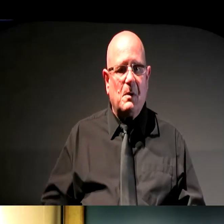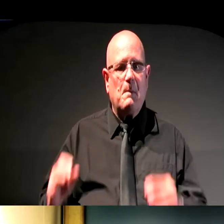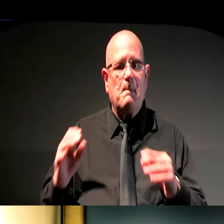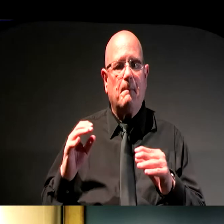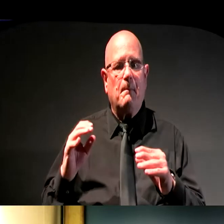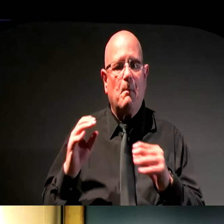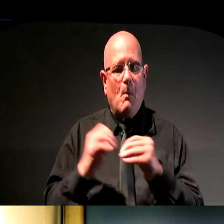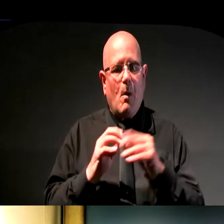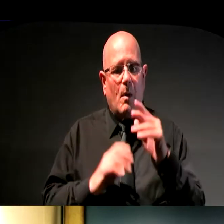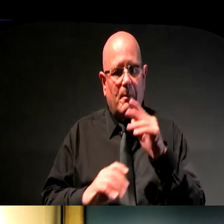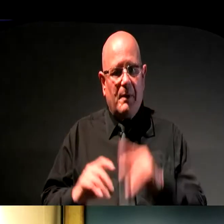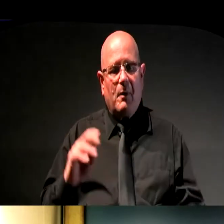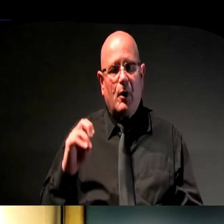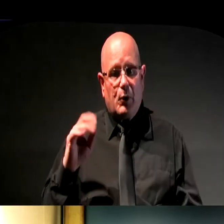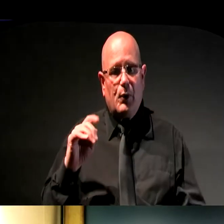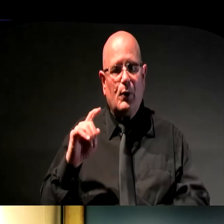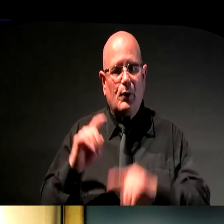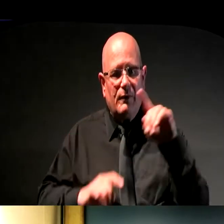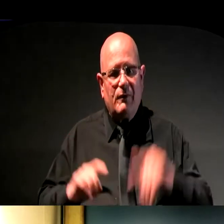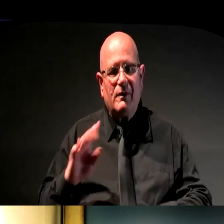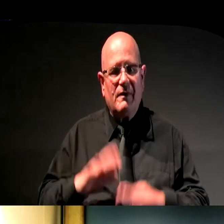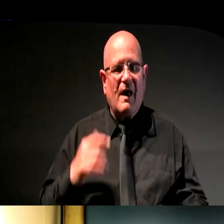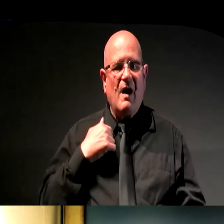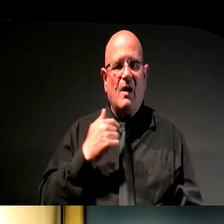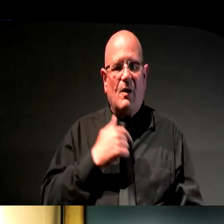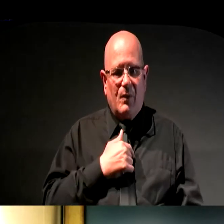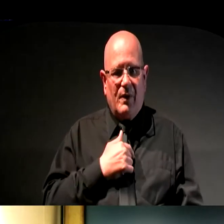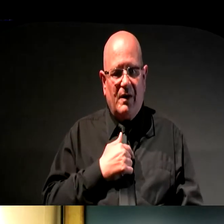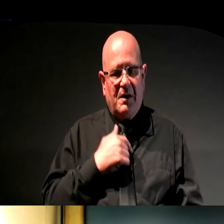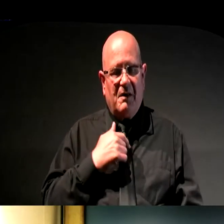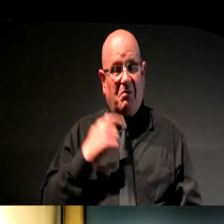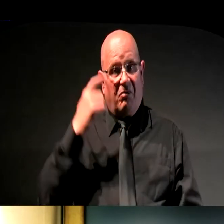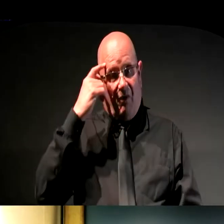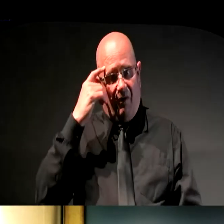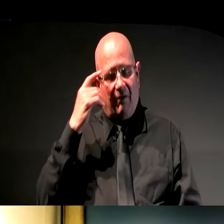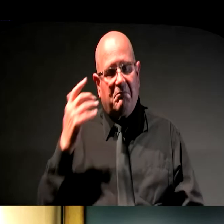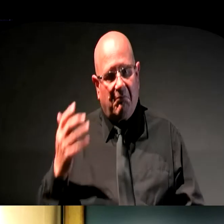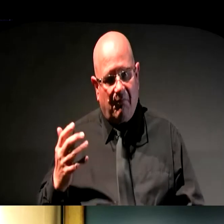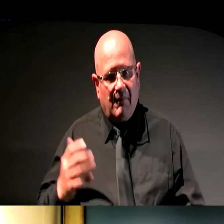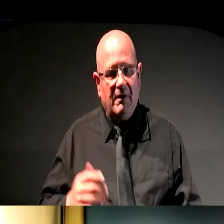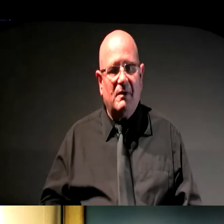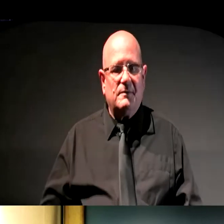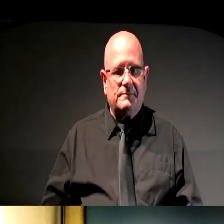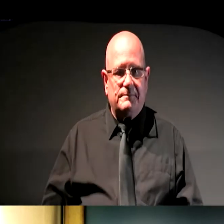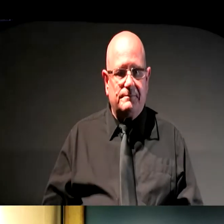are neurodiverse than we actually believe. Like it's a little frustrating almost